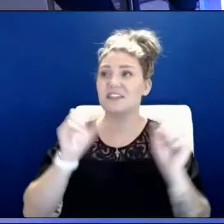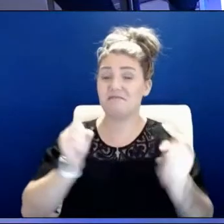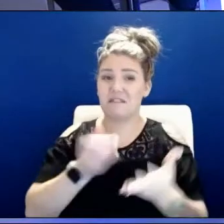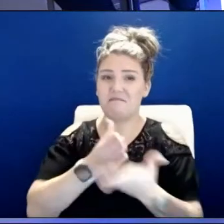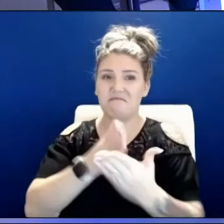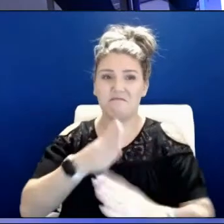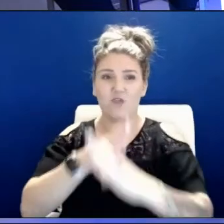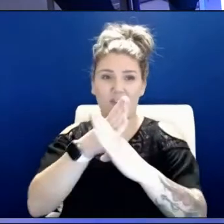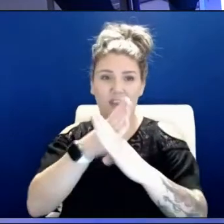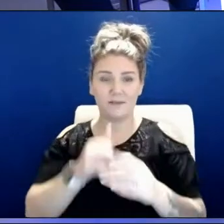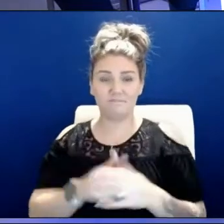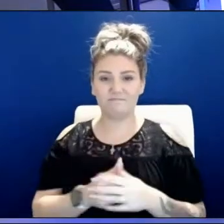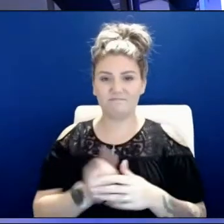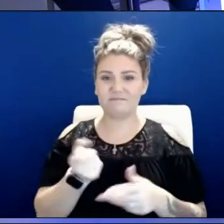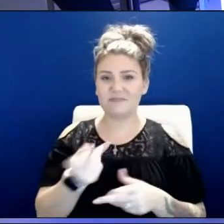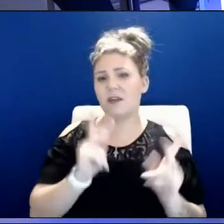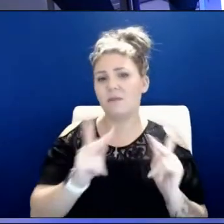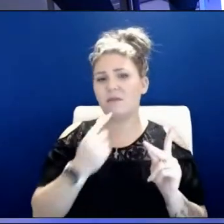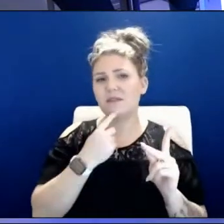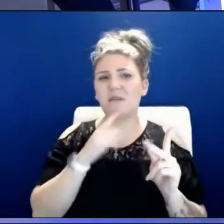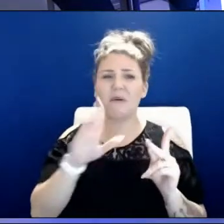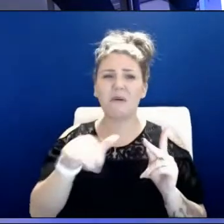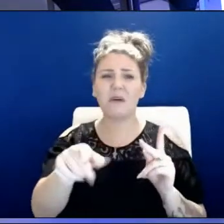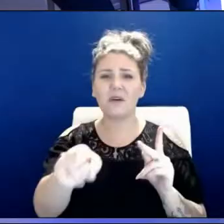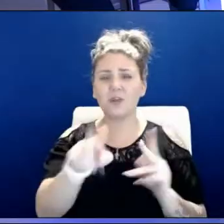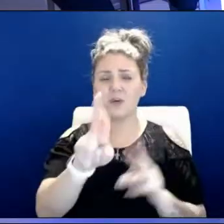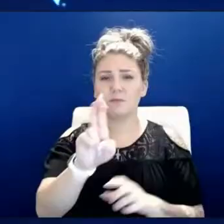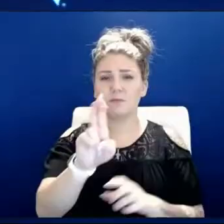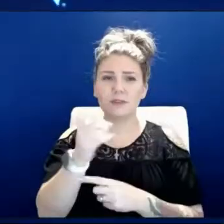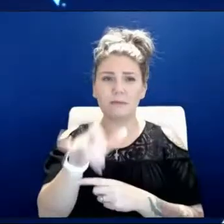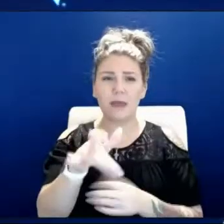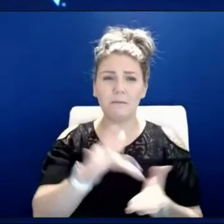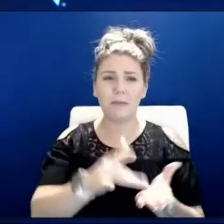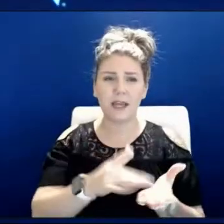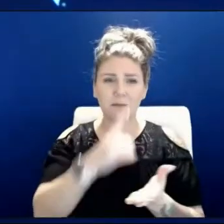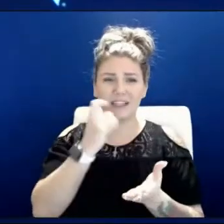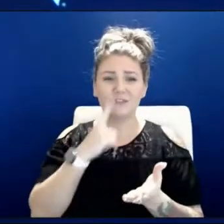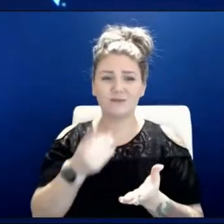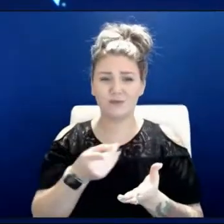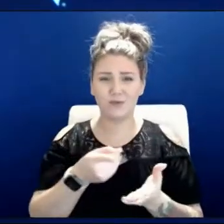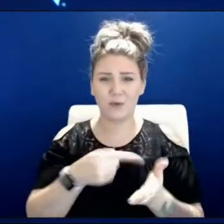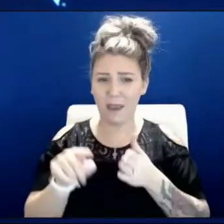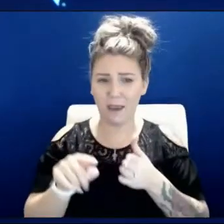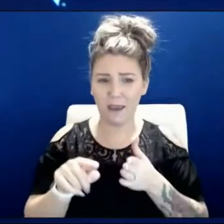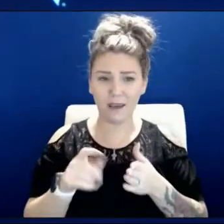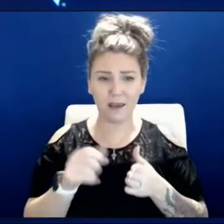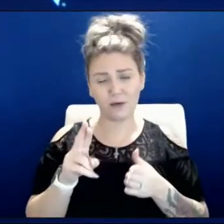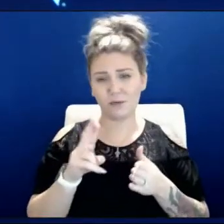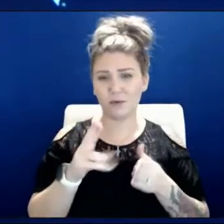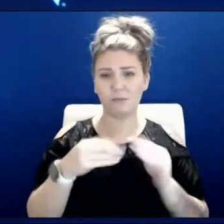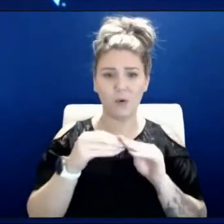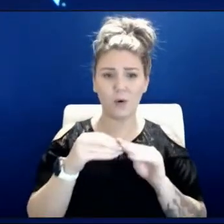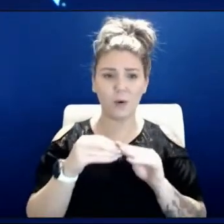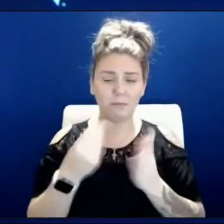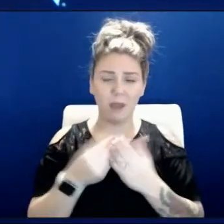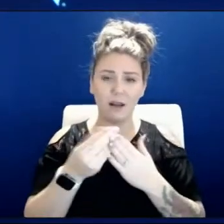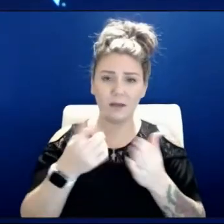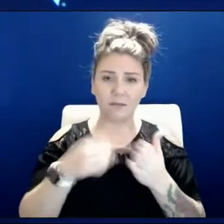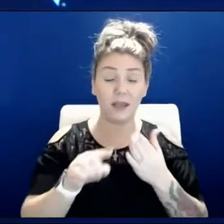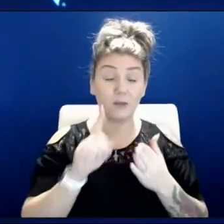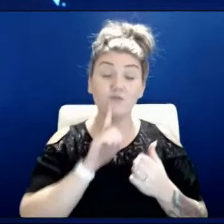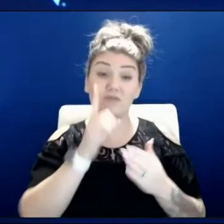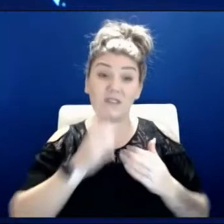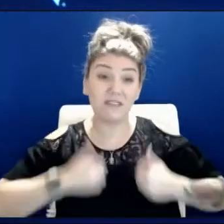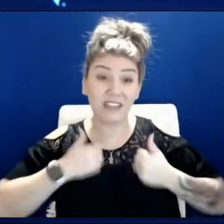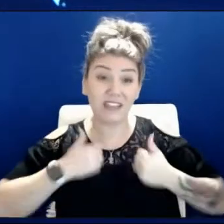some people will say, well, gosh, you guys prescribe these drugs because you get paid more money when you do, or you get paid more money. The reality is, as physicians, if you get paid more